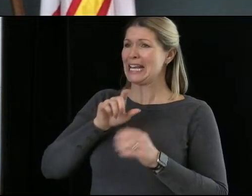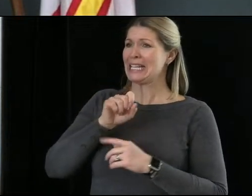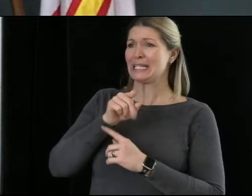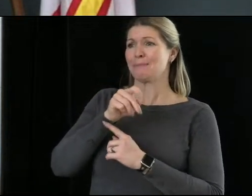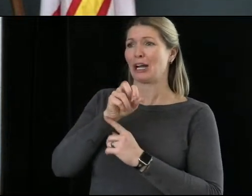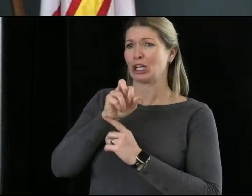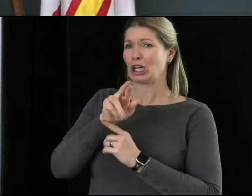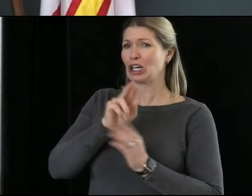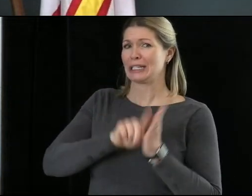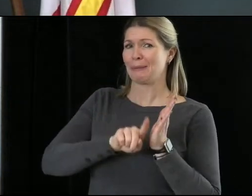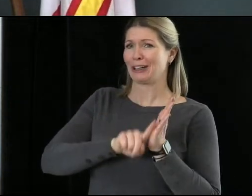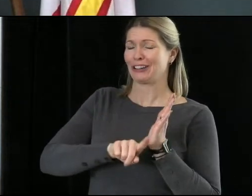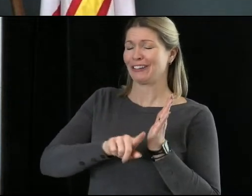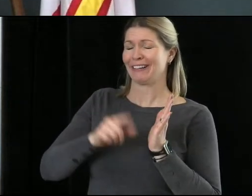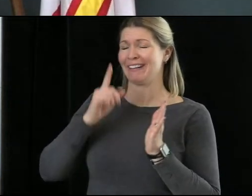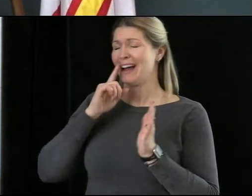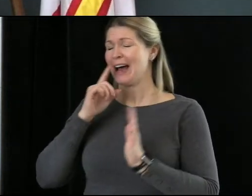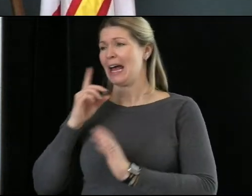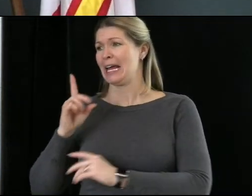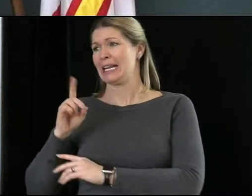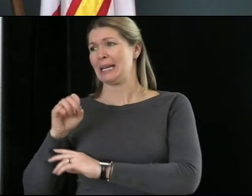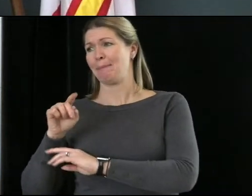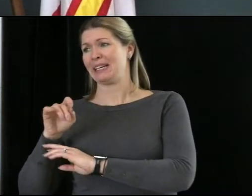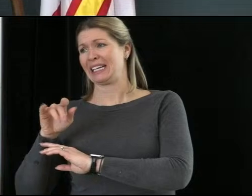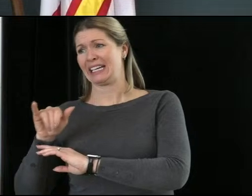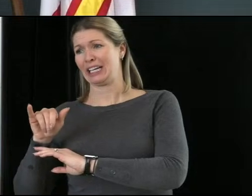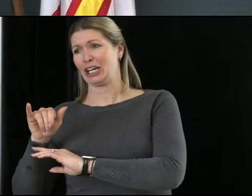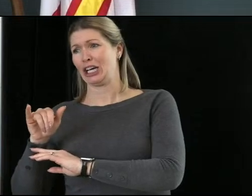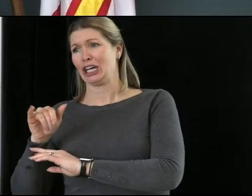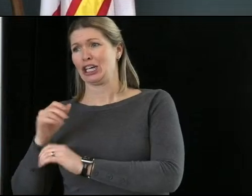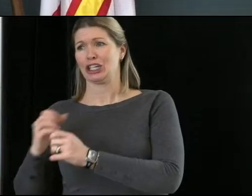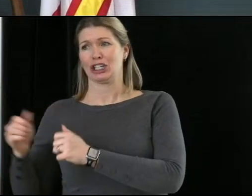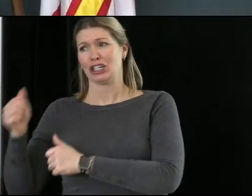your, I could be giving you a promotion, I don't know.